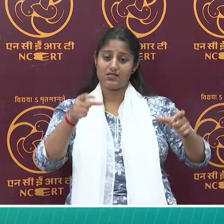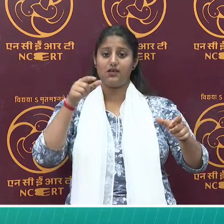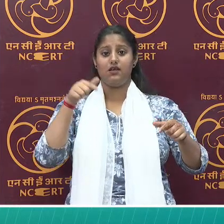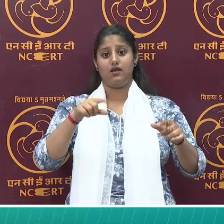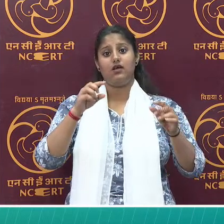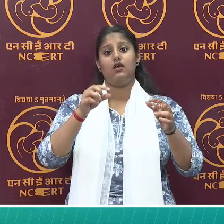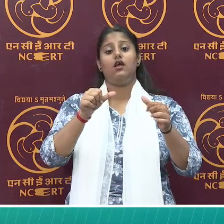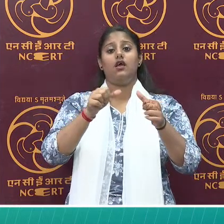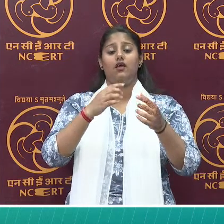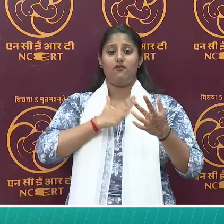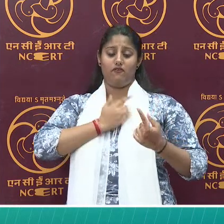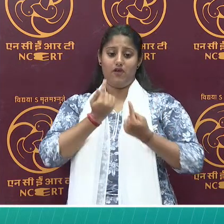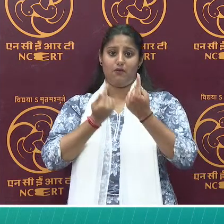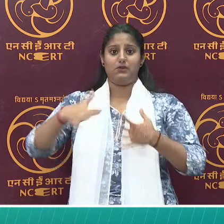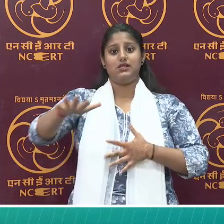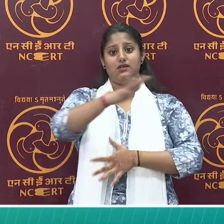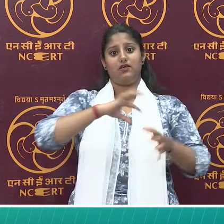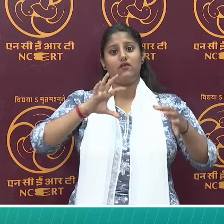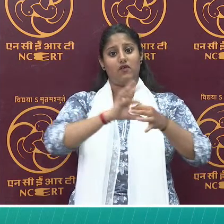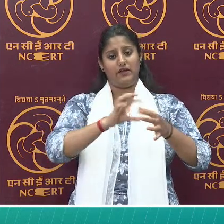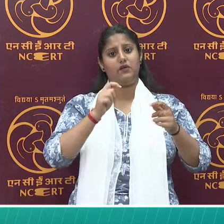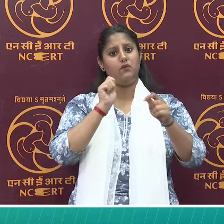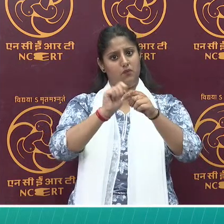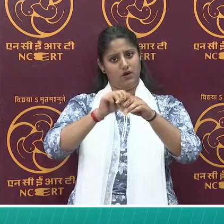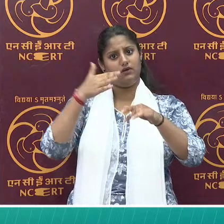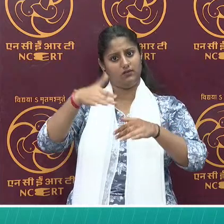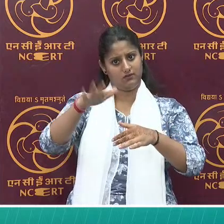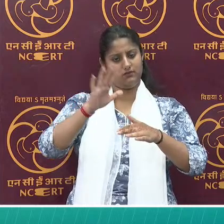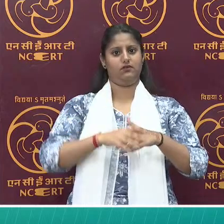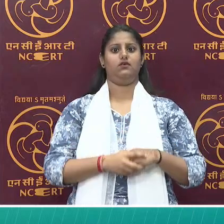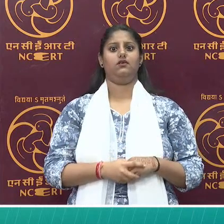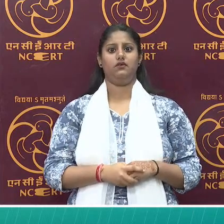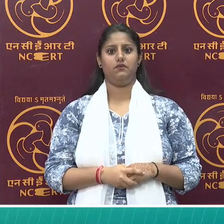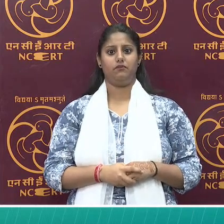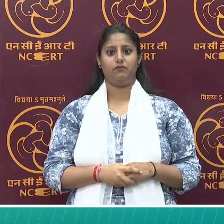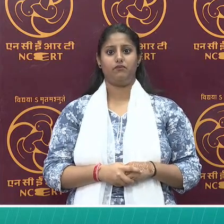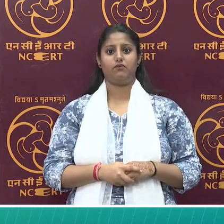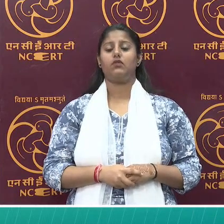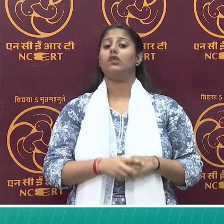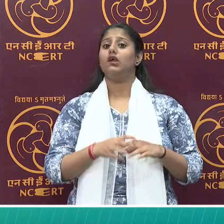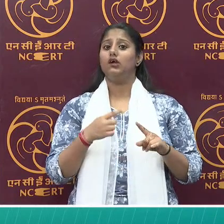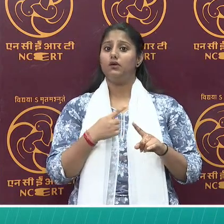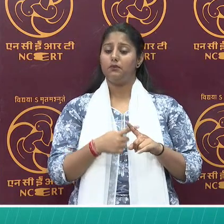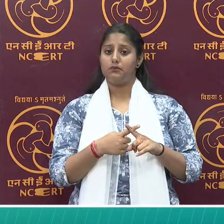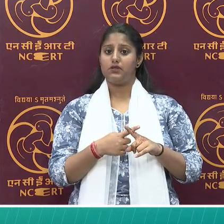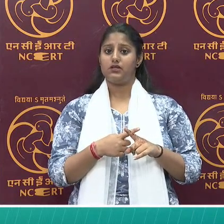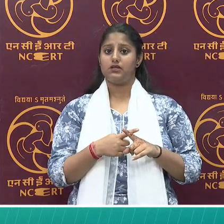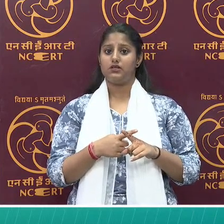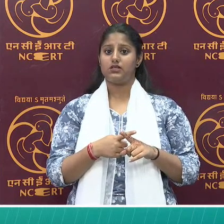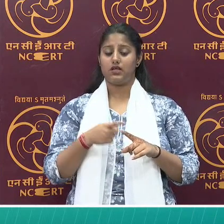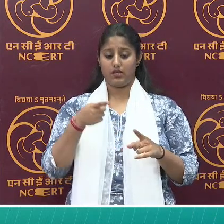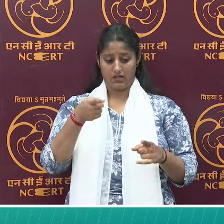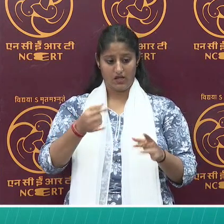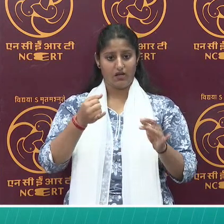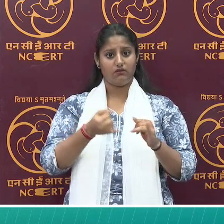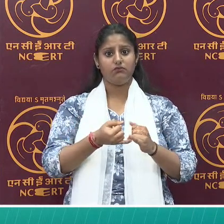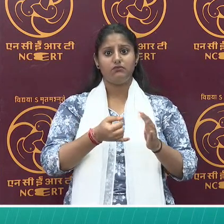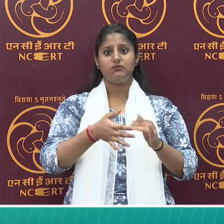in agricultural sector, right? And the boom to this sector